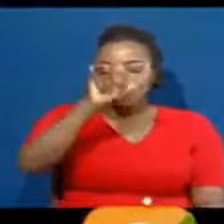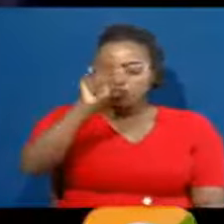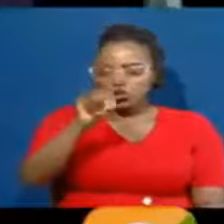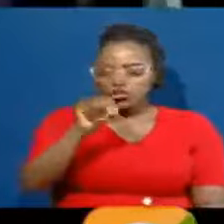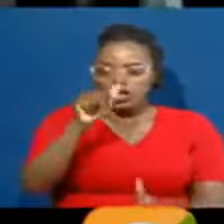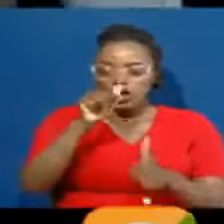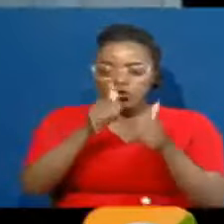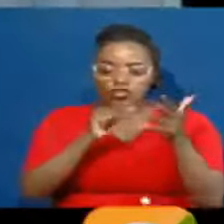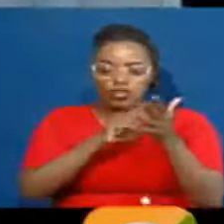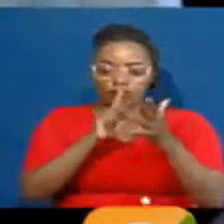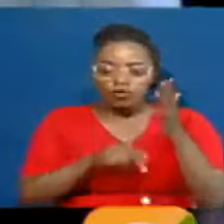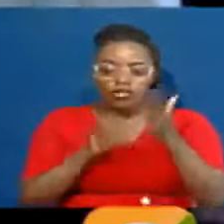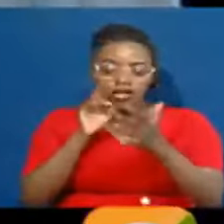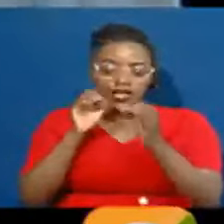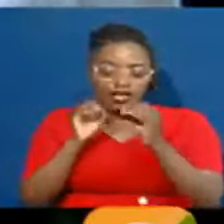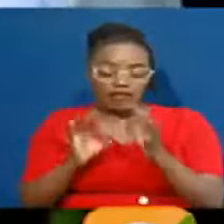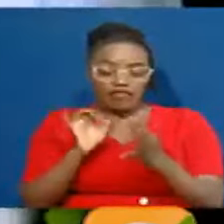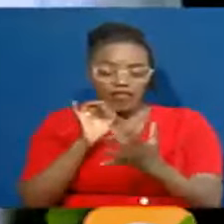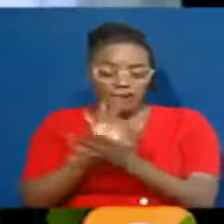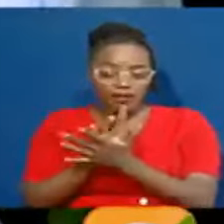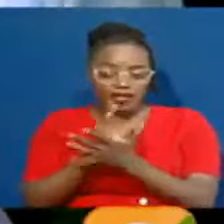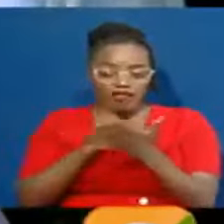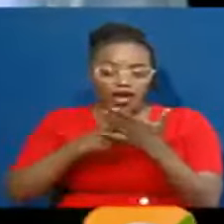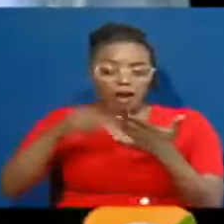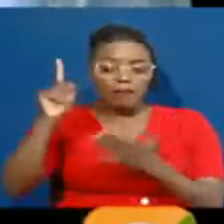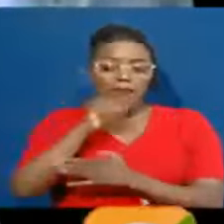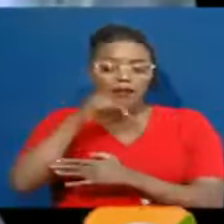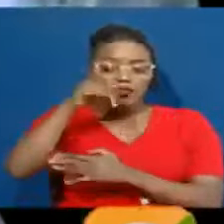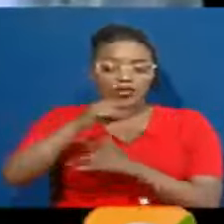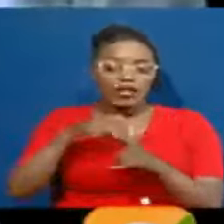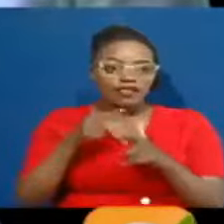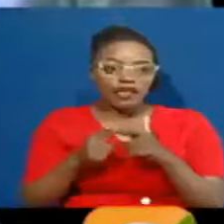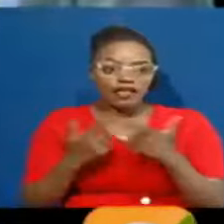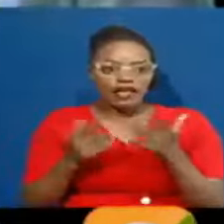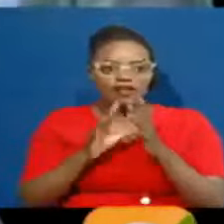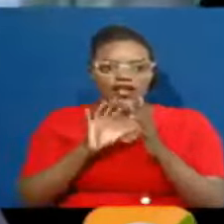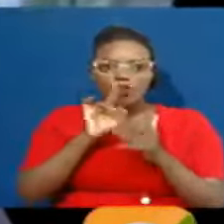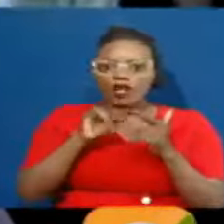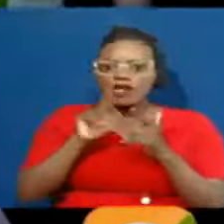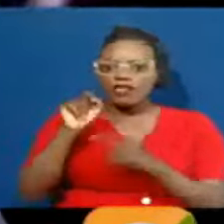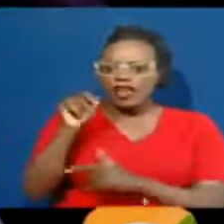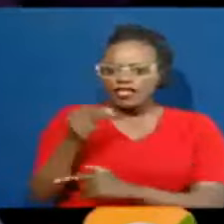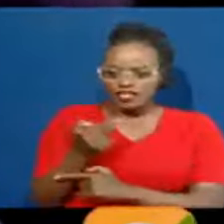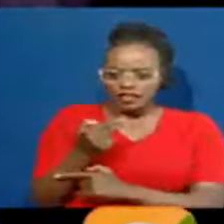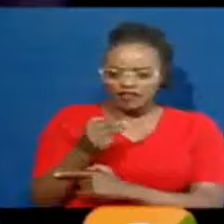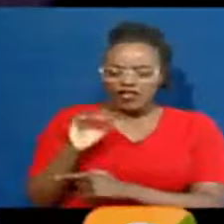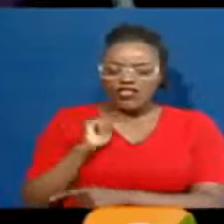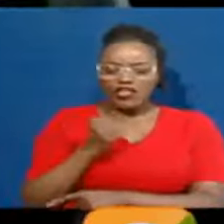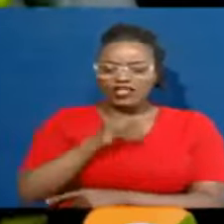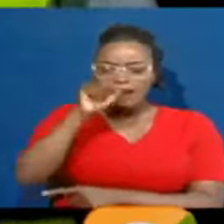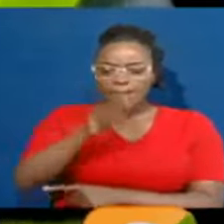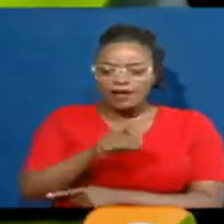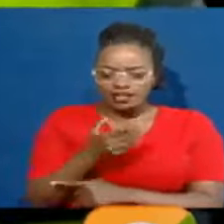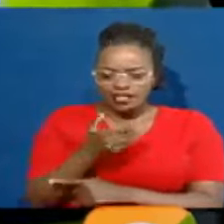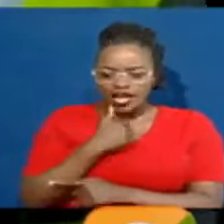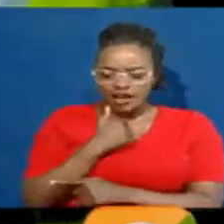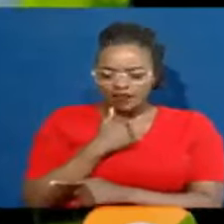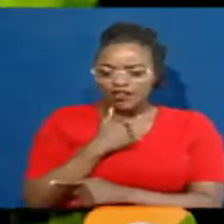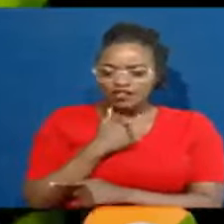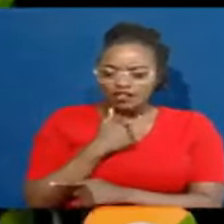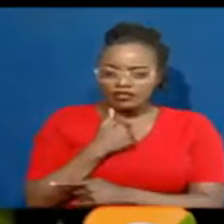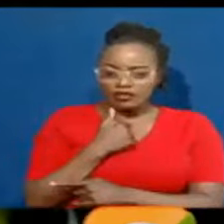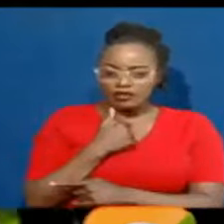which means if the impeachment motion has been passed today, then latest Thursday, the Senate must be